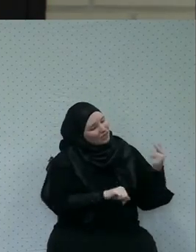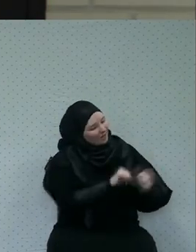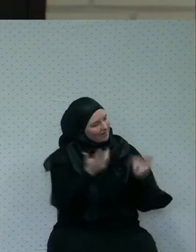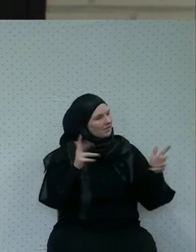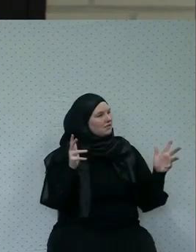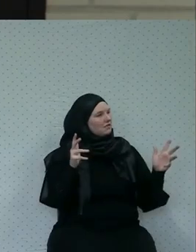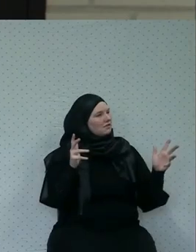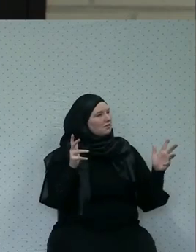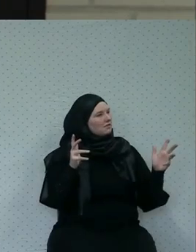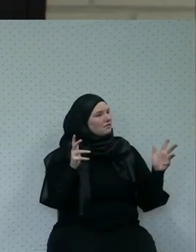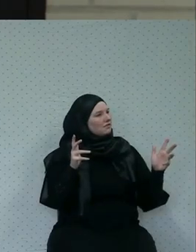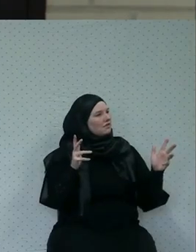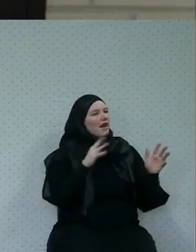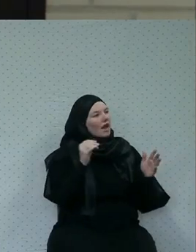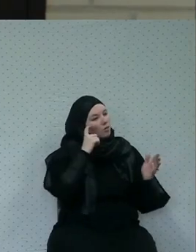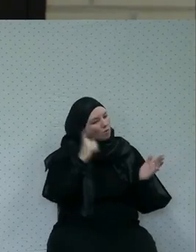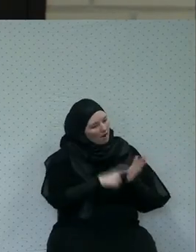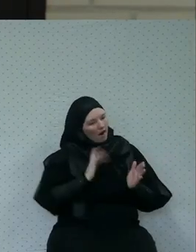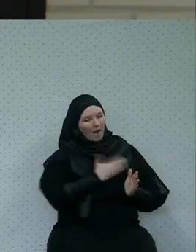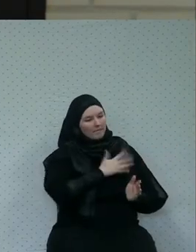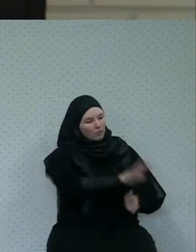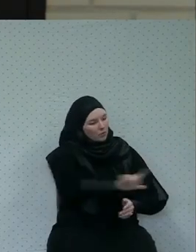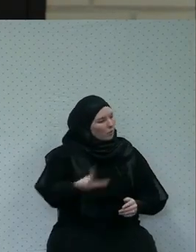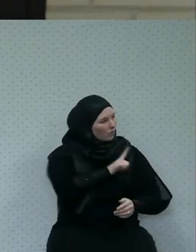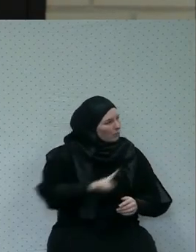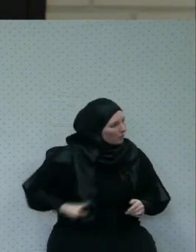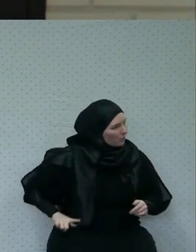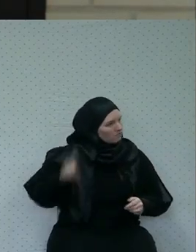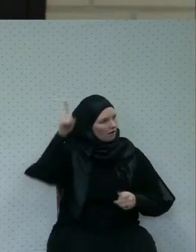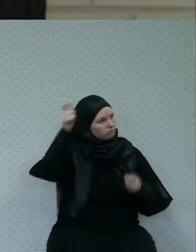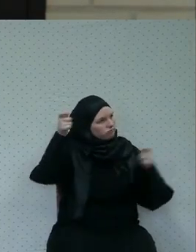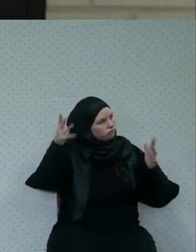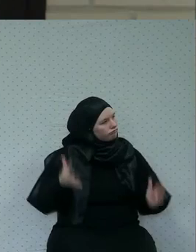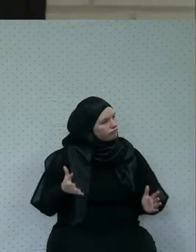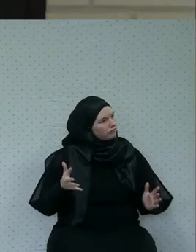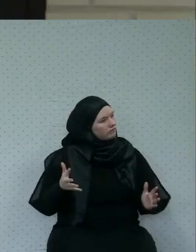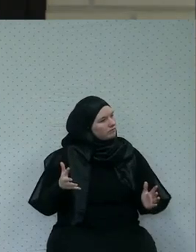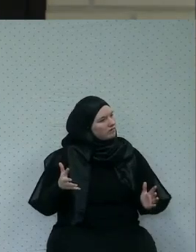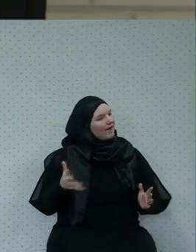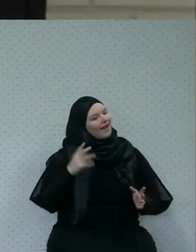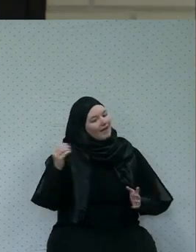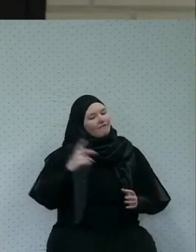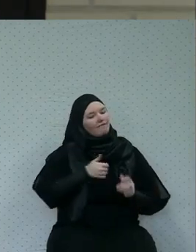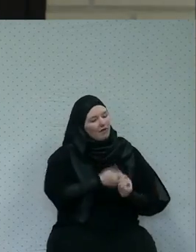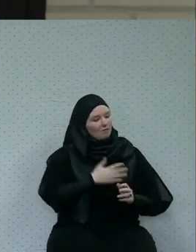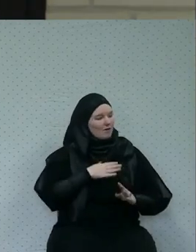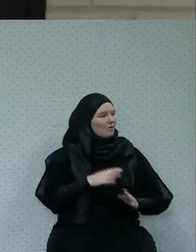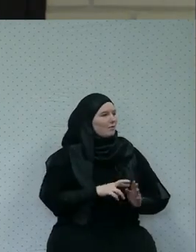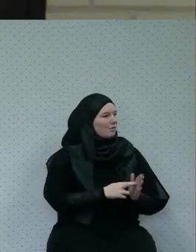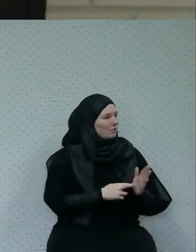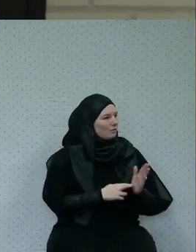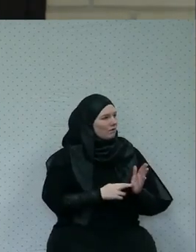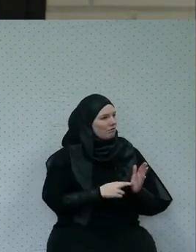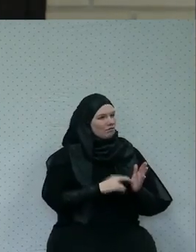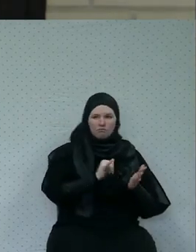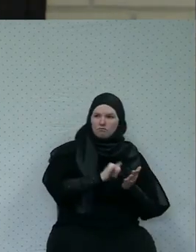other and recognize that I am your Lord and act accordingly. Is this too much